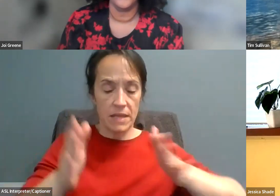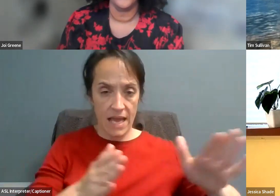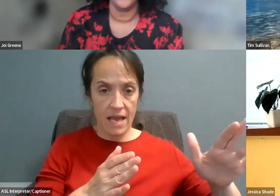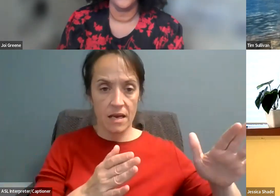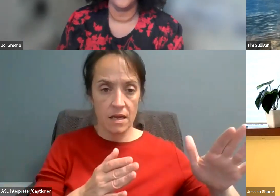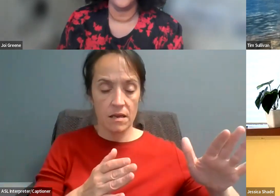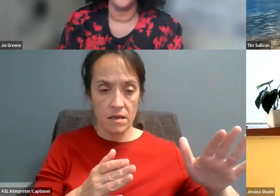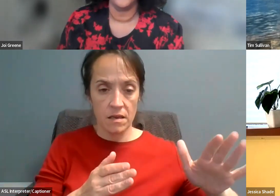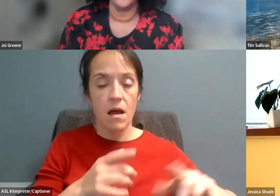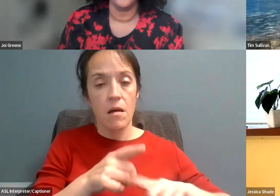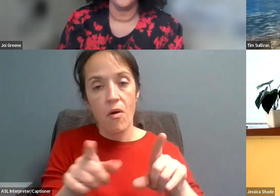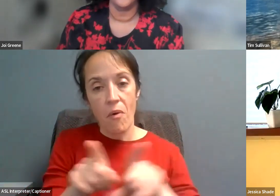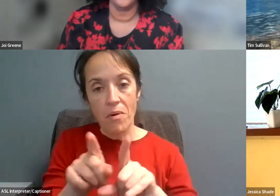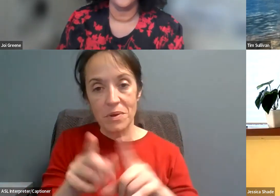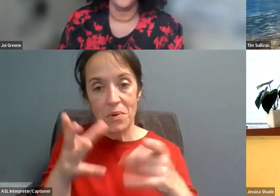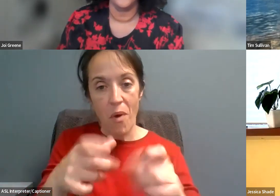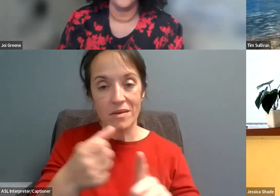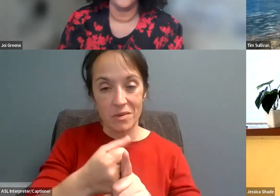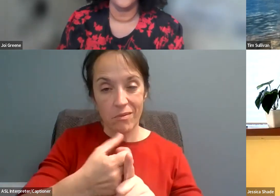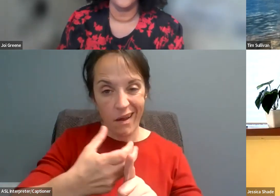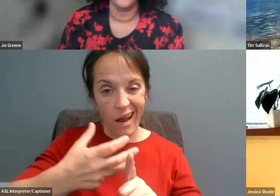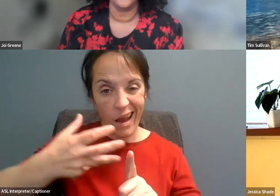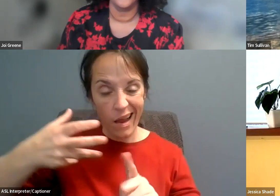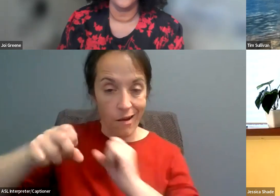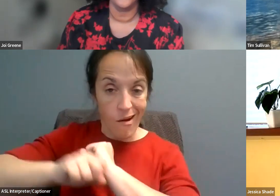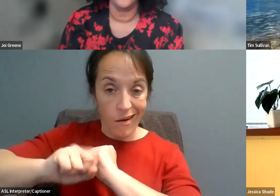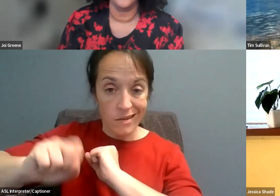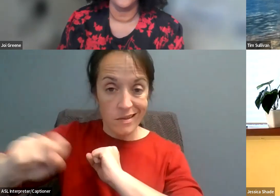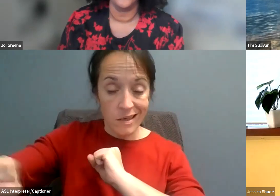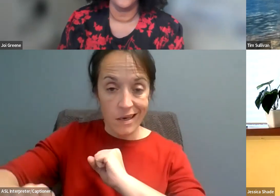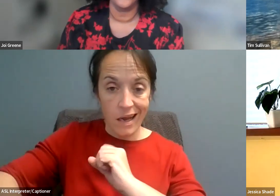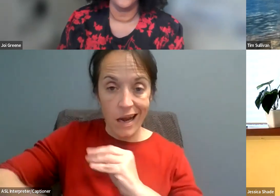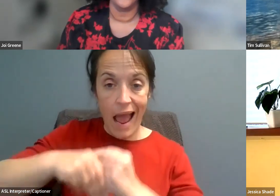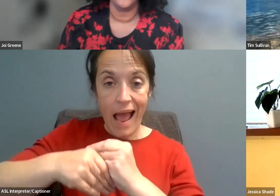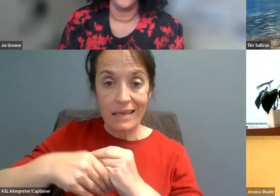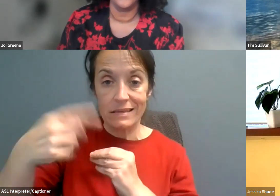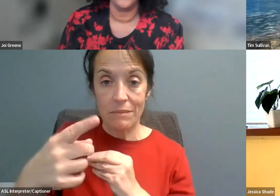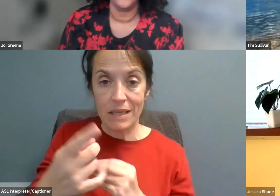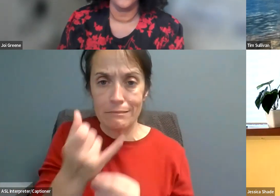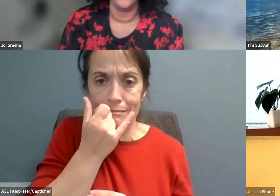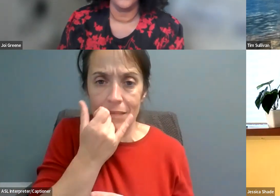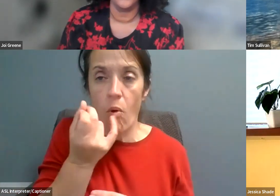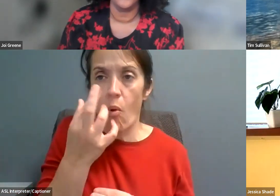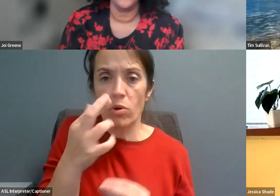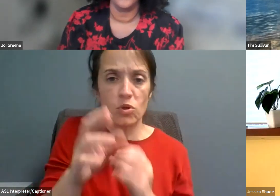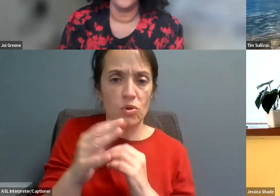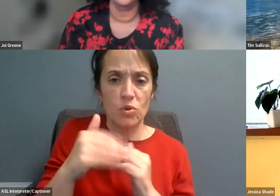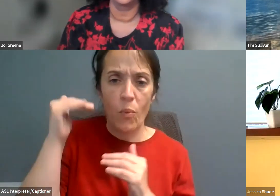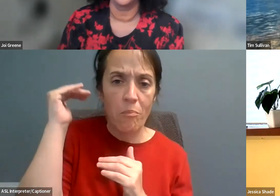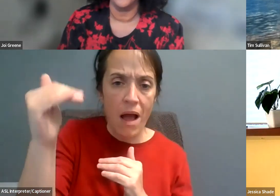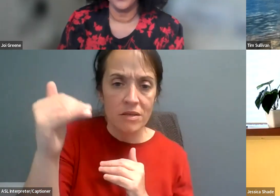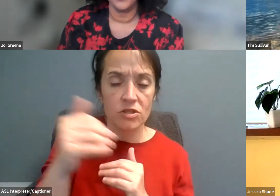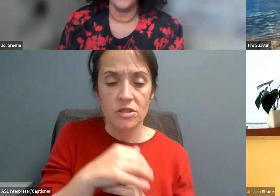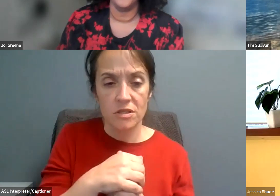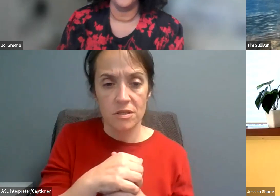by that, I mean, it's easy to accidentally write a whole lot about what an institution stands